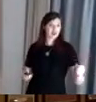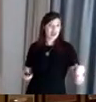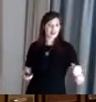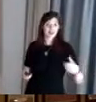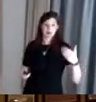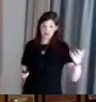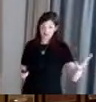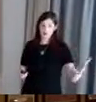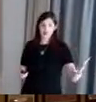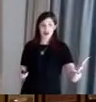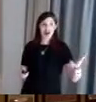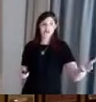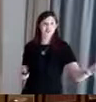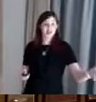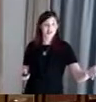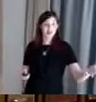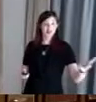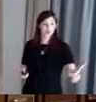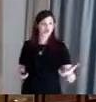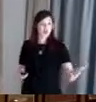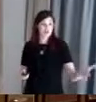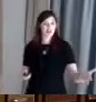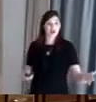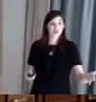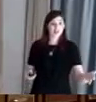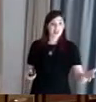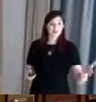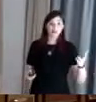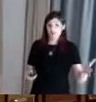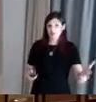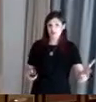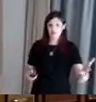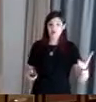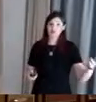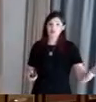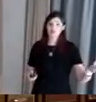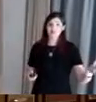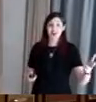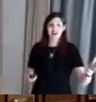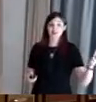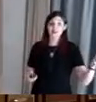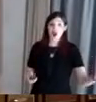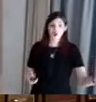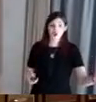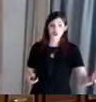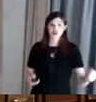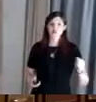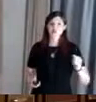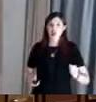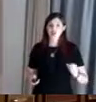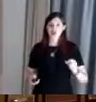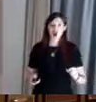most of the times they use advertising in order to pay for that content, but some people have started using ad blockers.